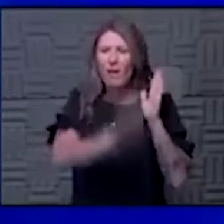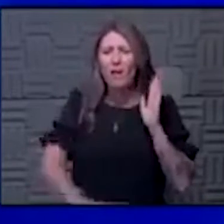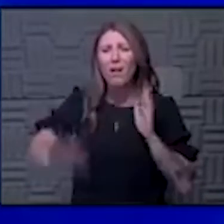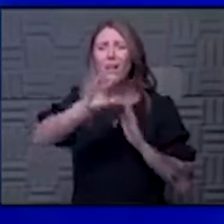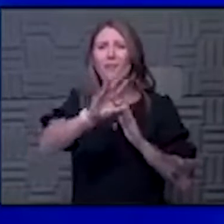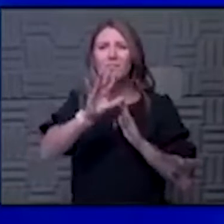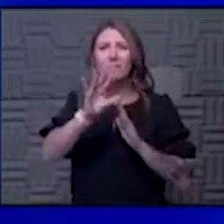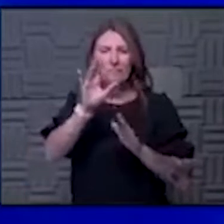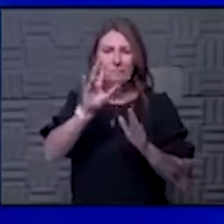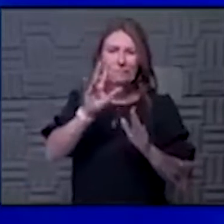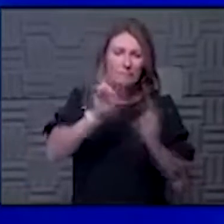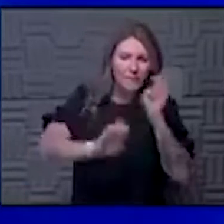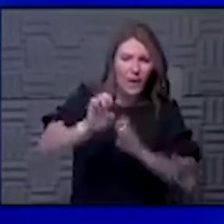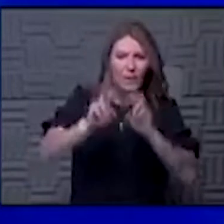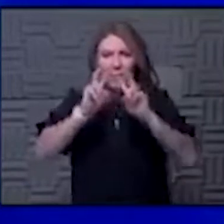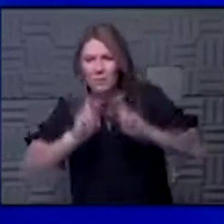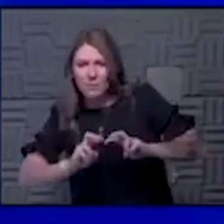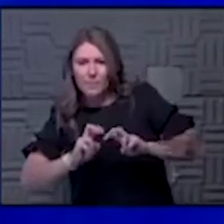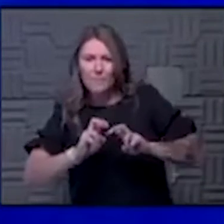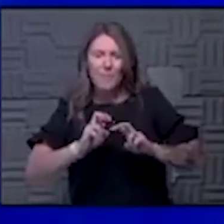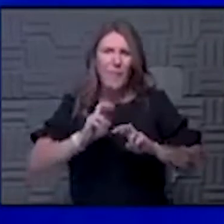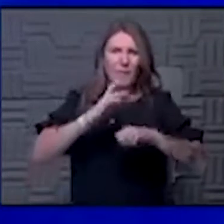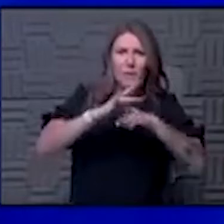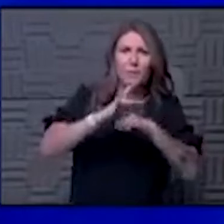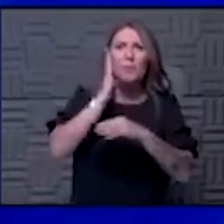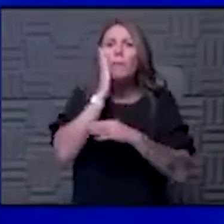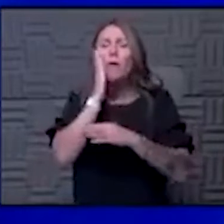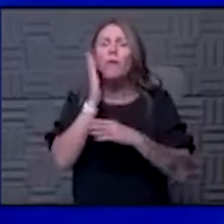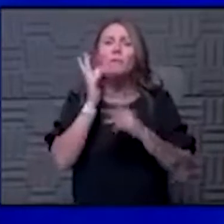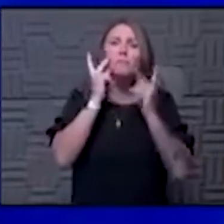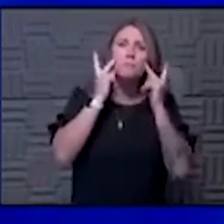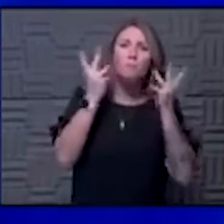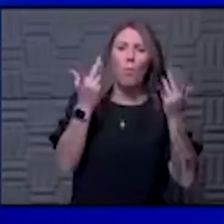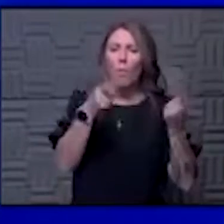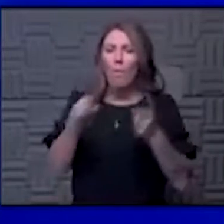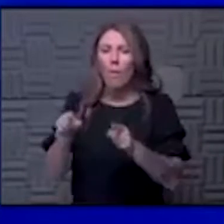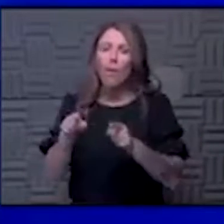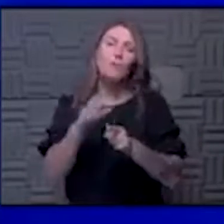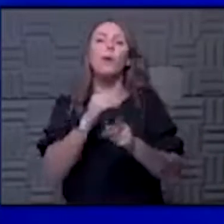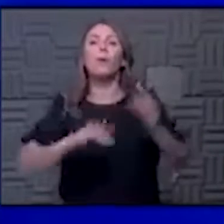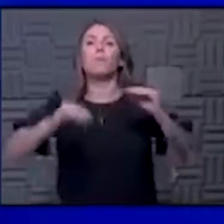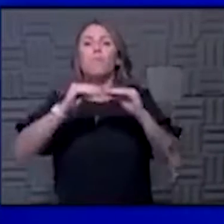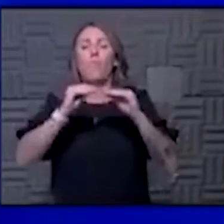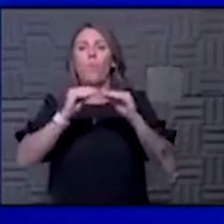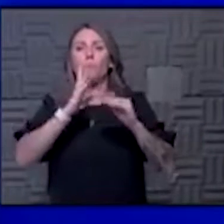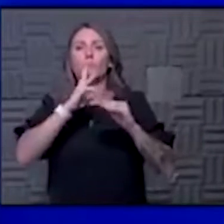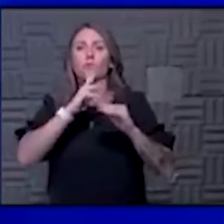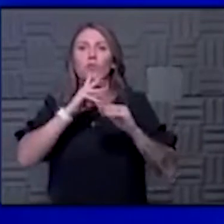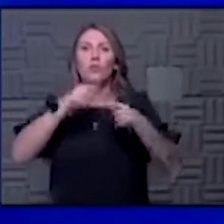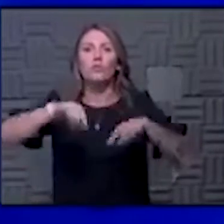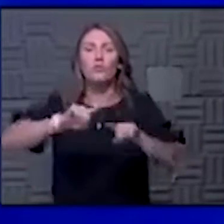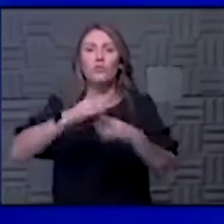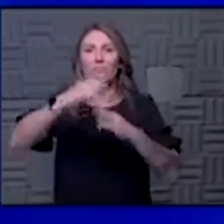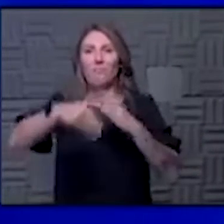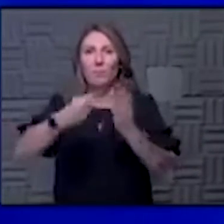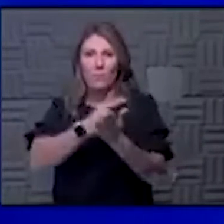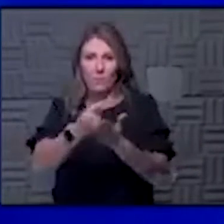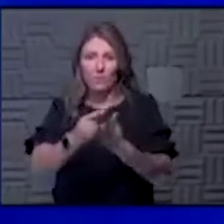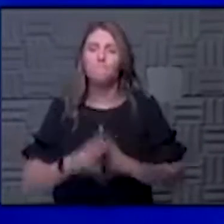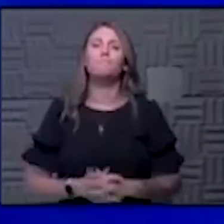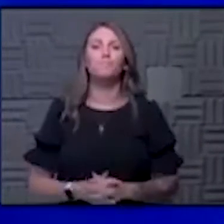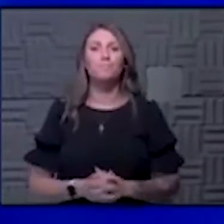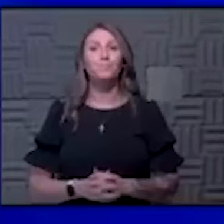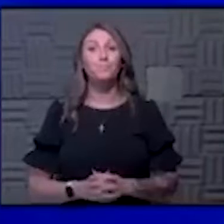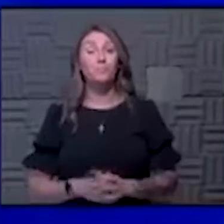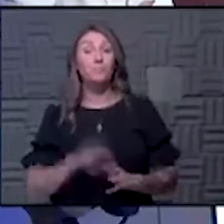to evaluate the number of open beds to see where we are on that. And again, we'll have more to talk about that here toward the end of the week. So